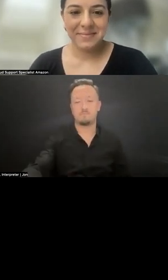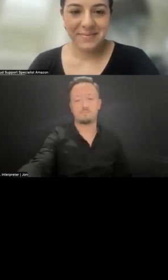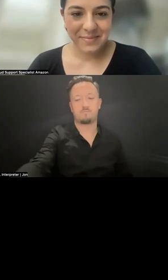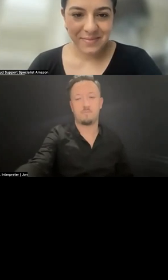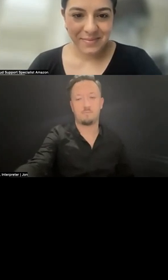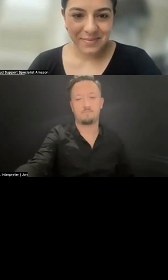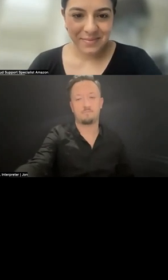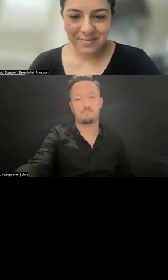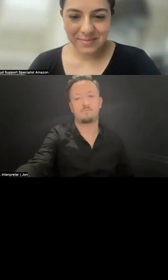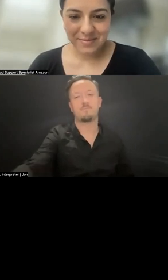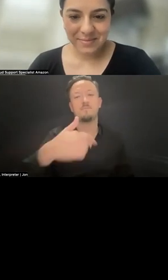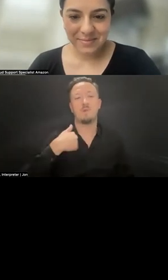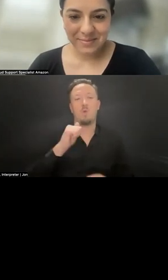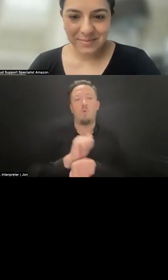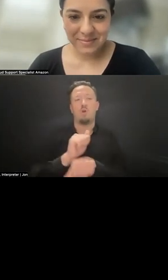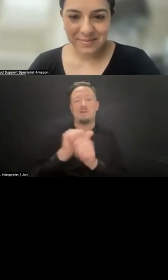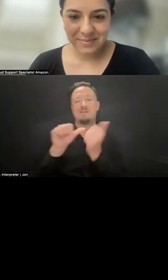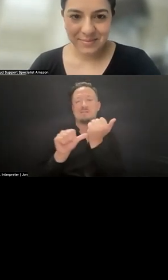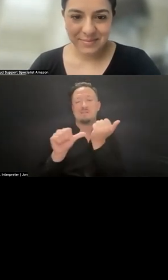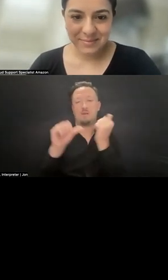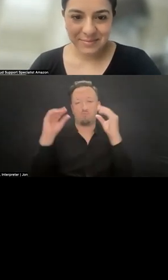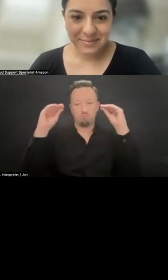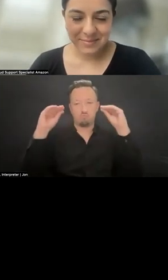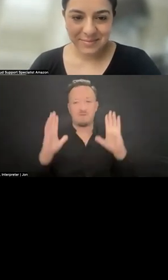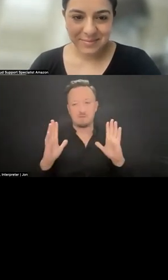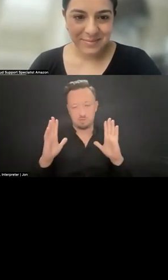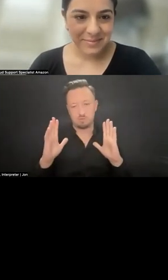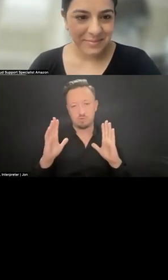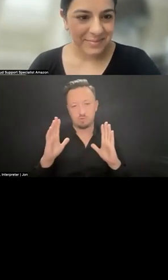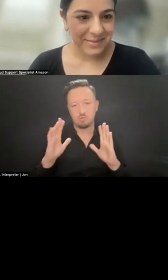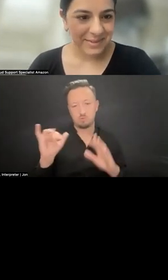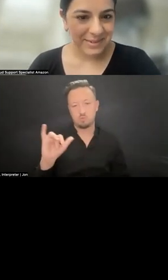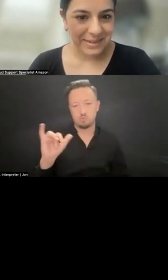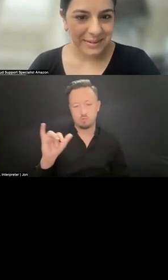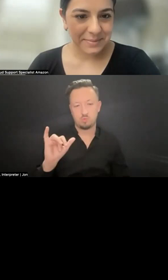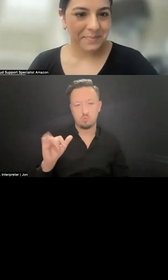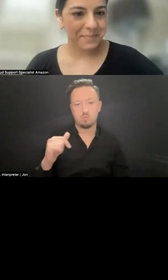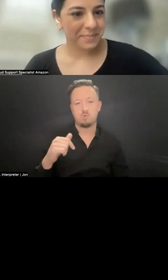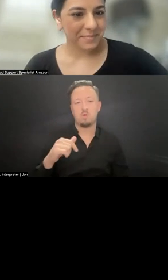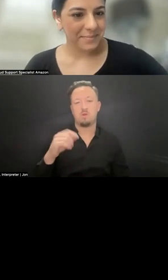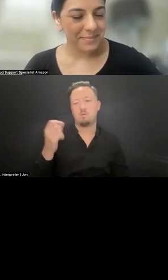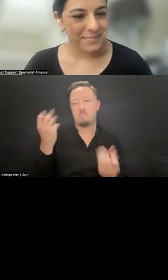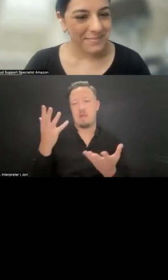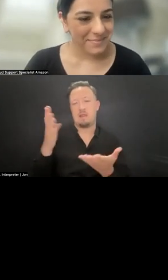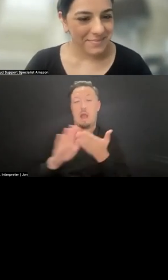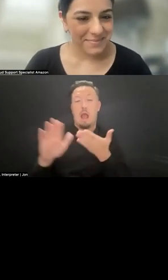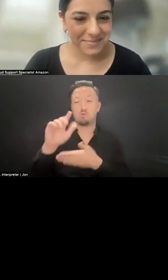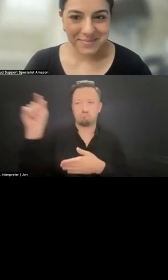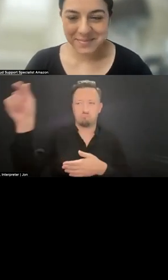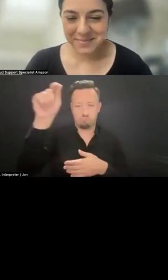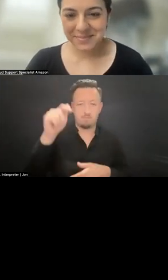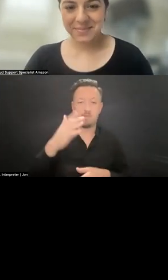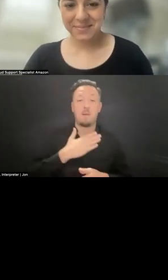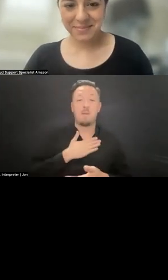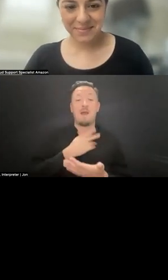work as an assistant professor on the side. So at lots of colleges I'm linked with. My undergraduate